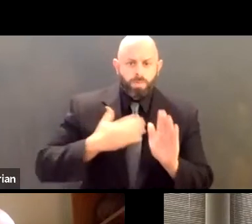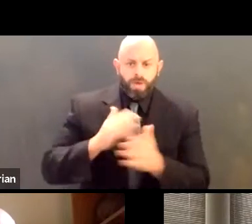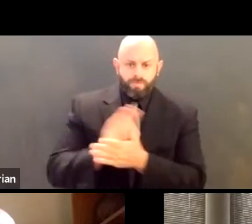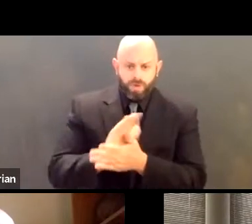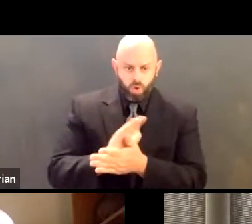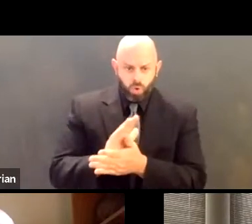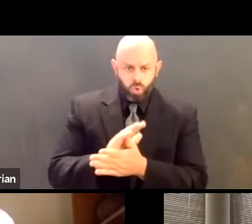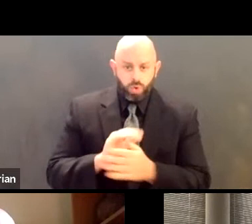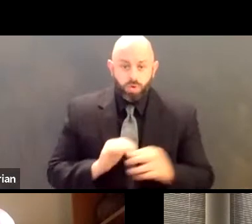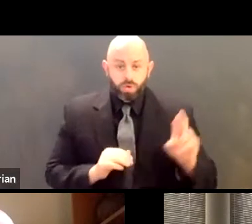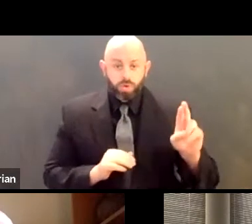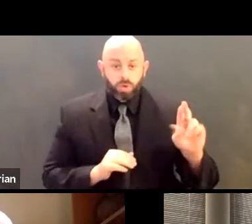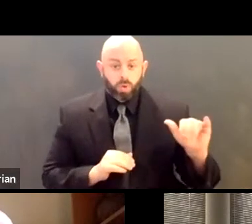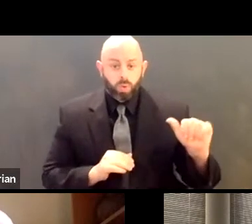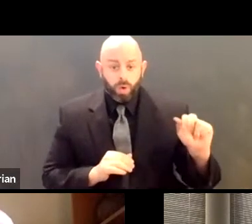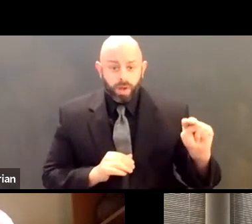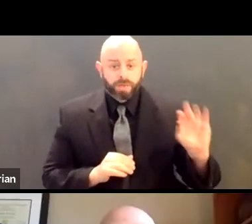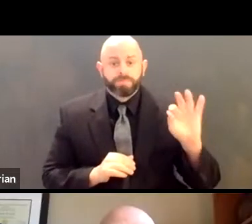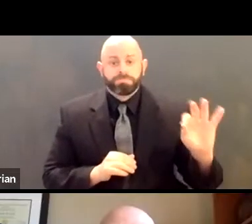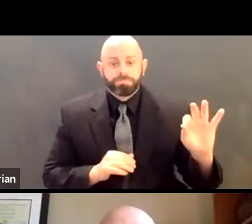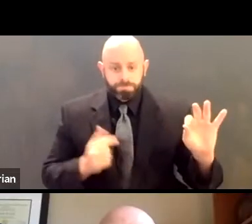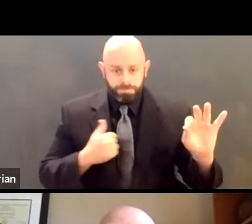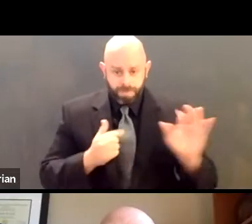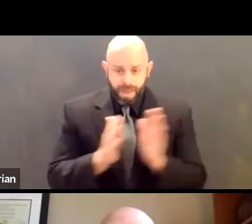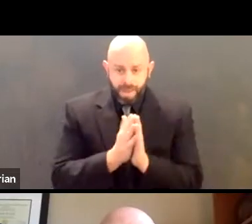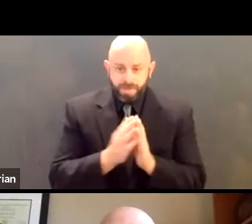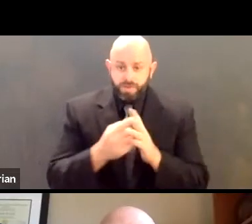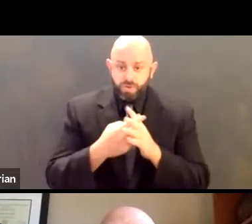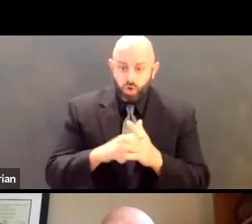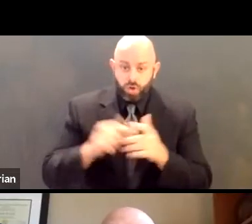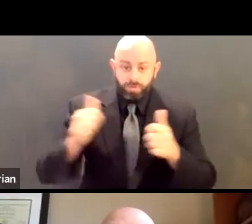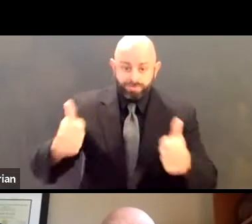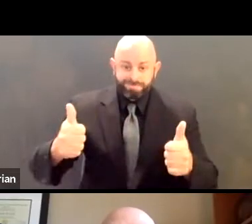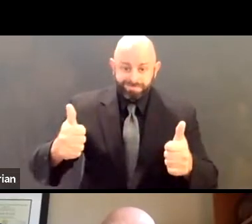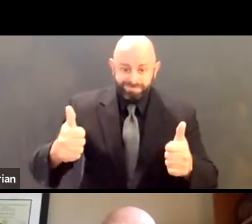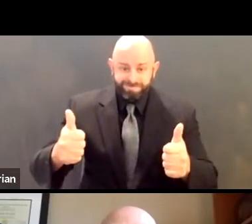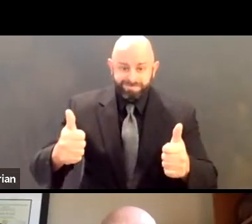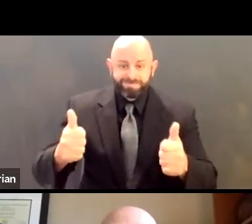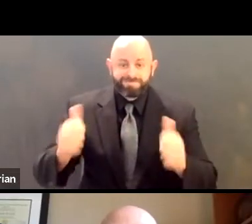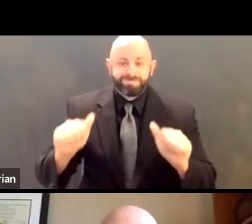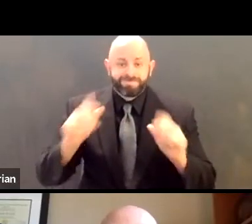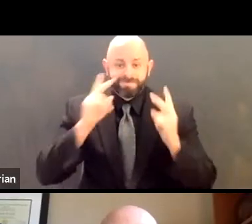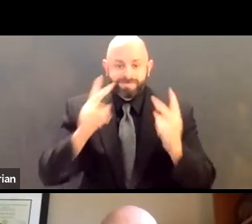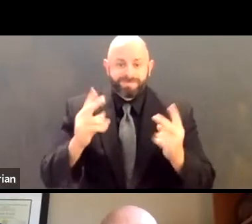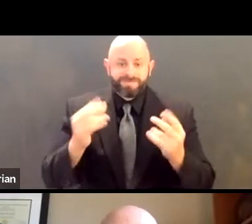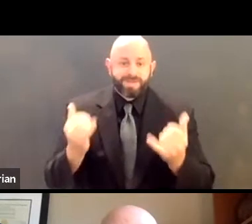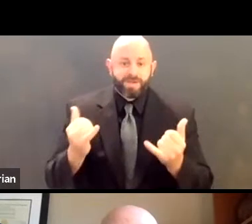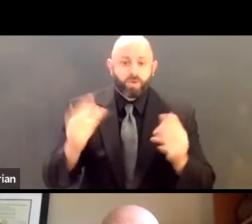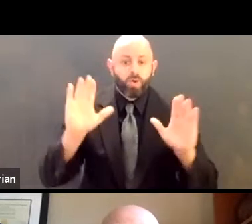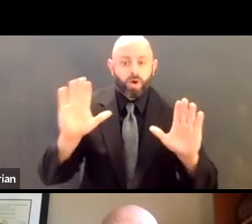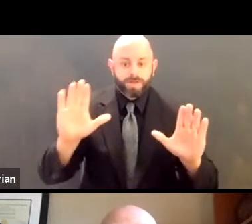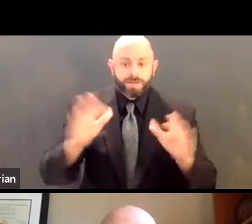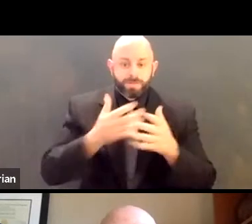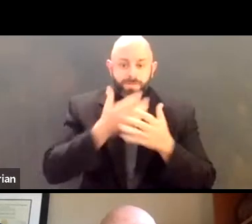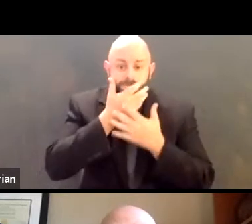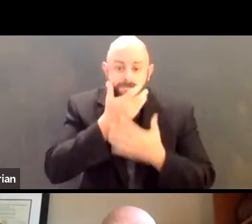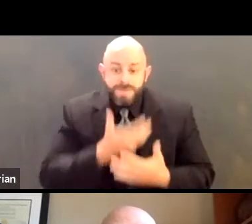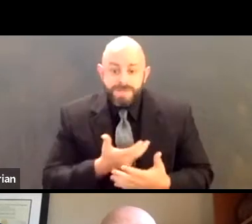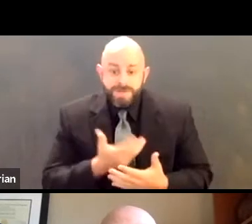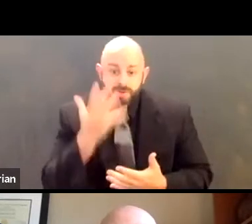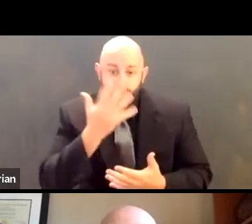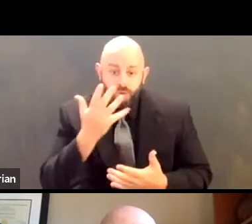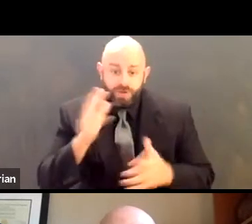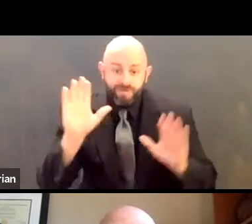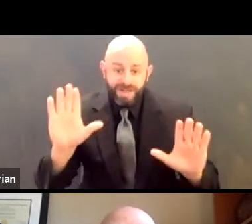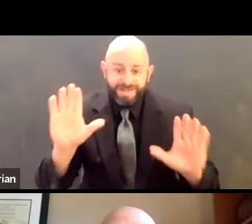gonna go ahead and ask you to start video and we'll go from there. There we go. Awesome, the beard looks fantastic.